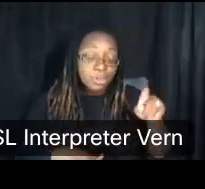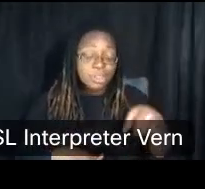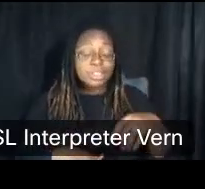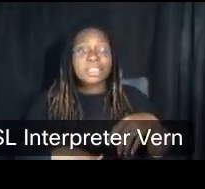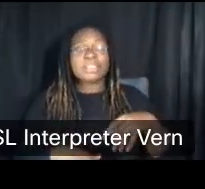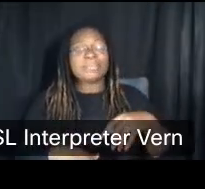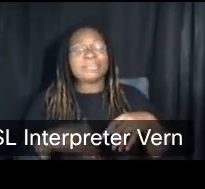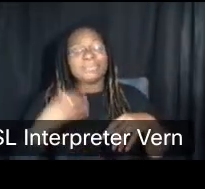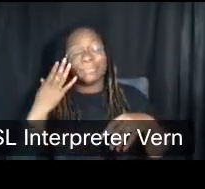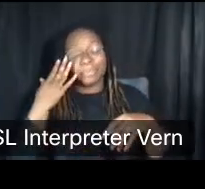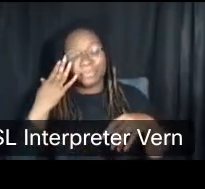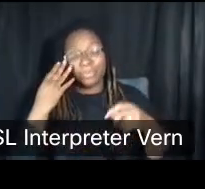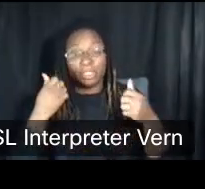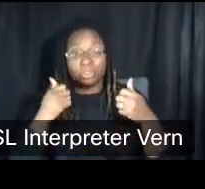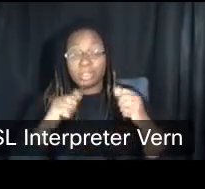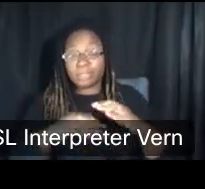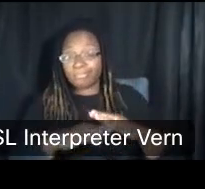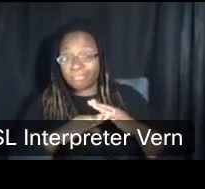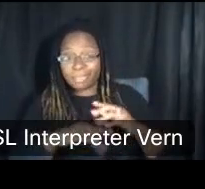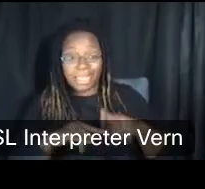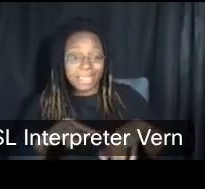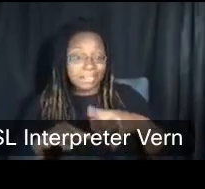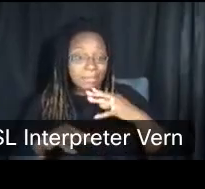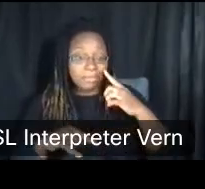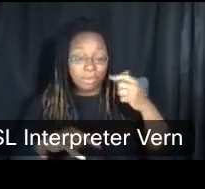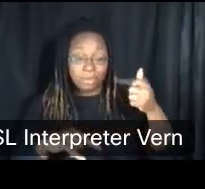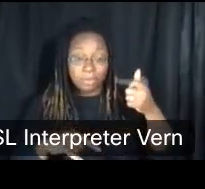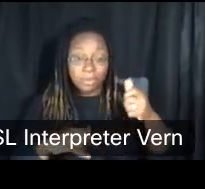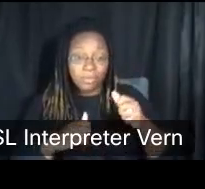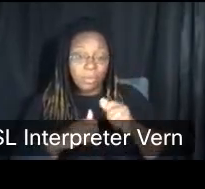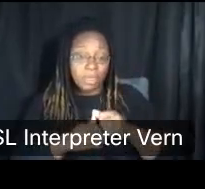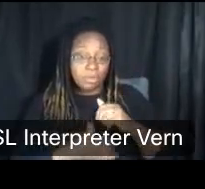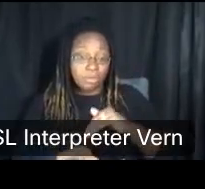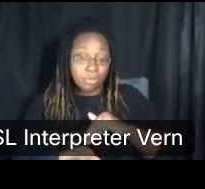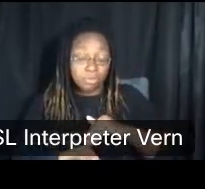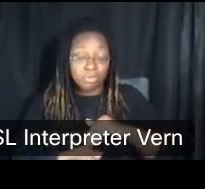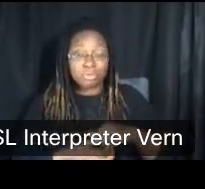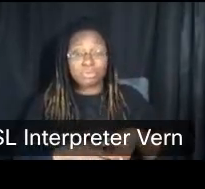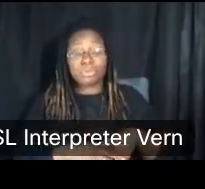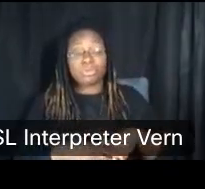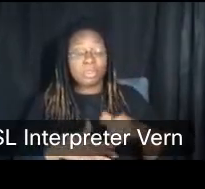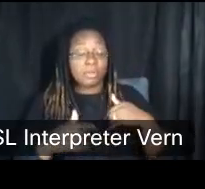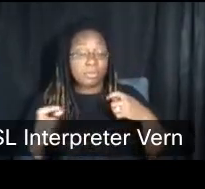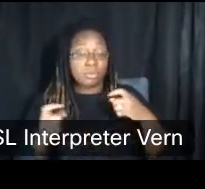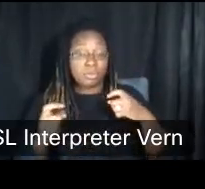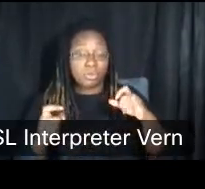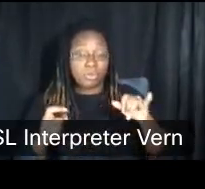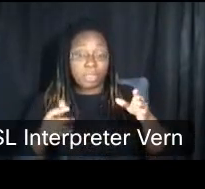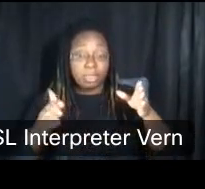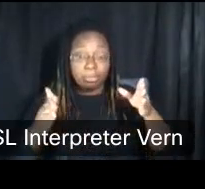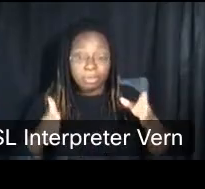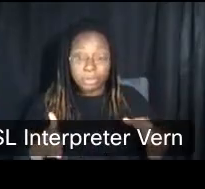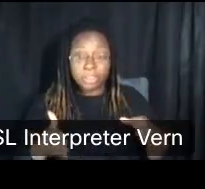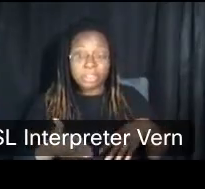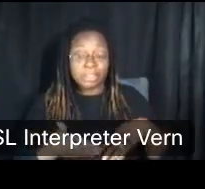Do they restrict their ability to speak for themselves with providers? Do they have control over the person's finances